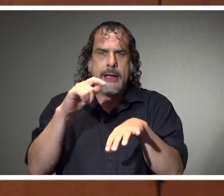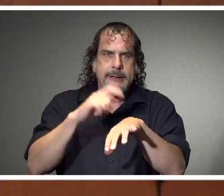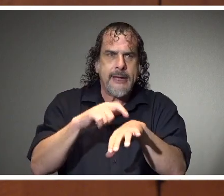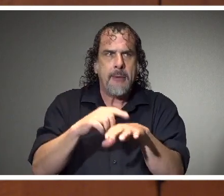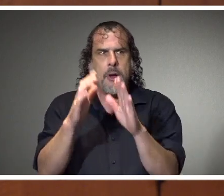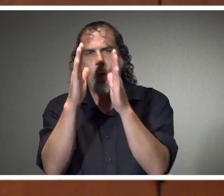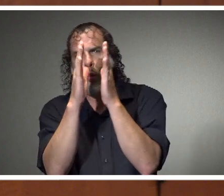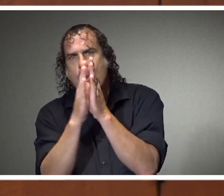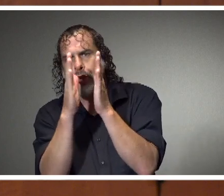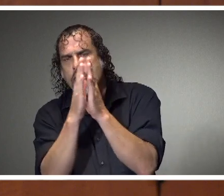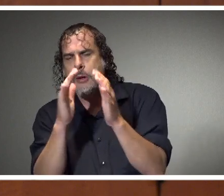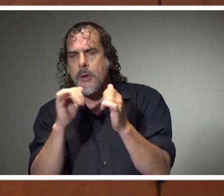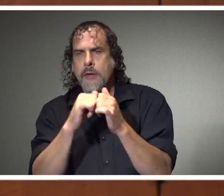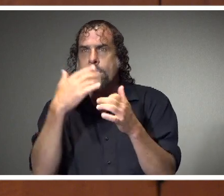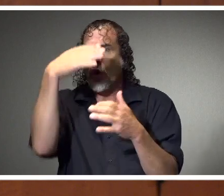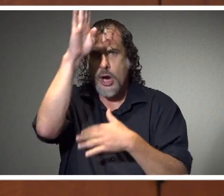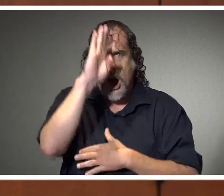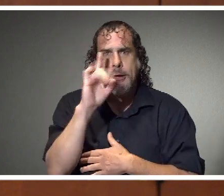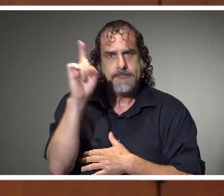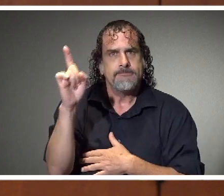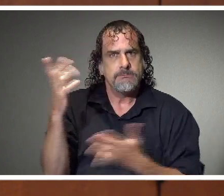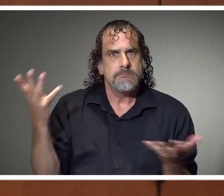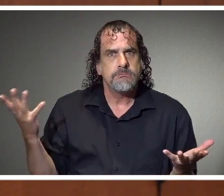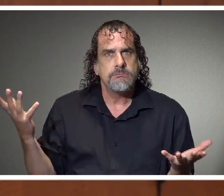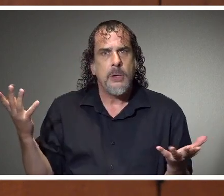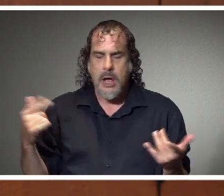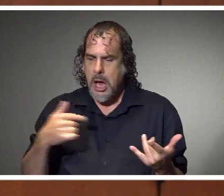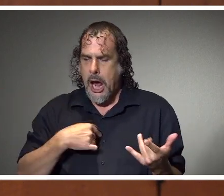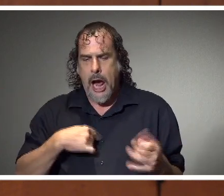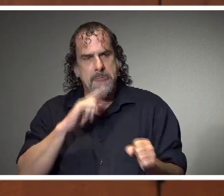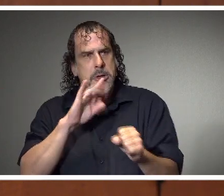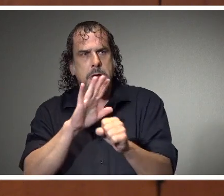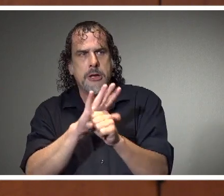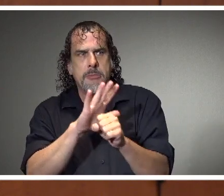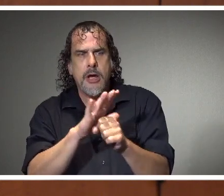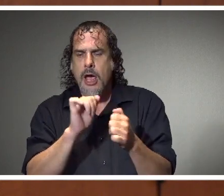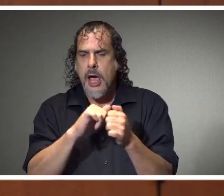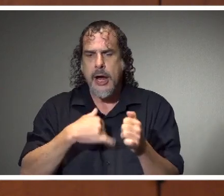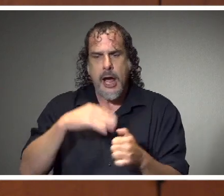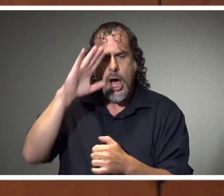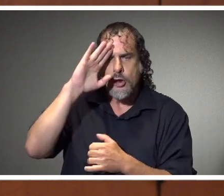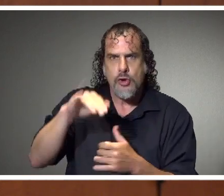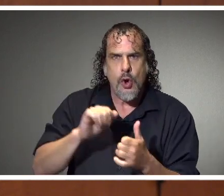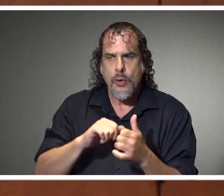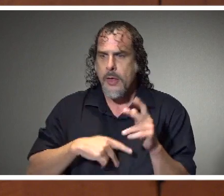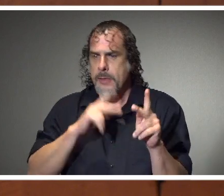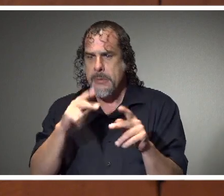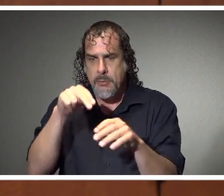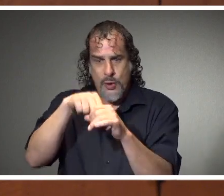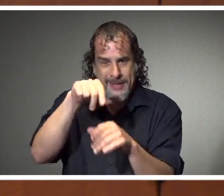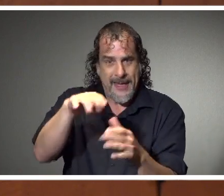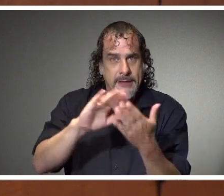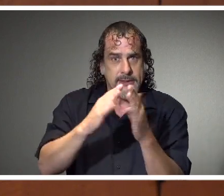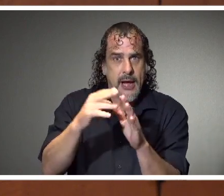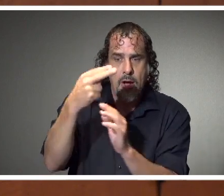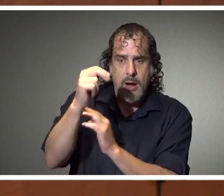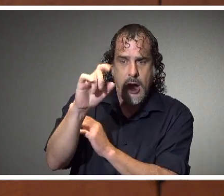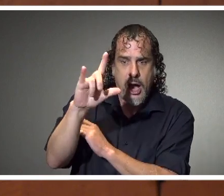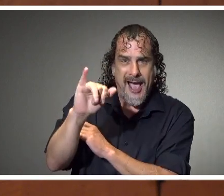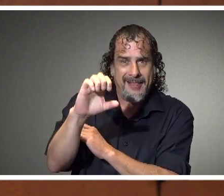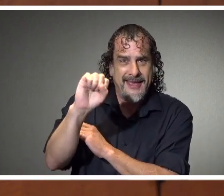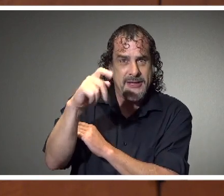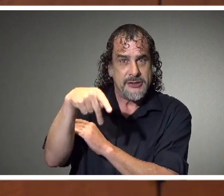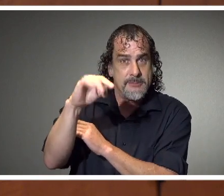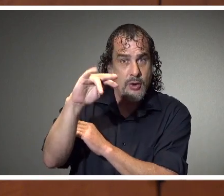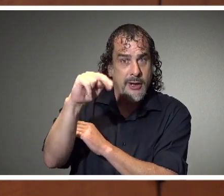worship an almighty God. I am committed to that, and I know the people of Holly Springs are committed to that, and I know that the people